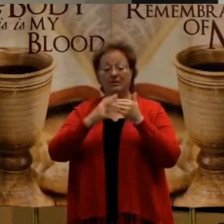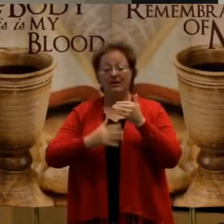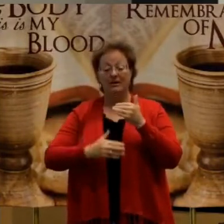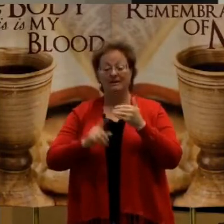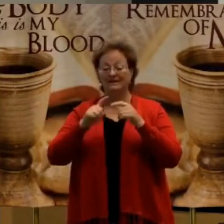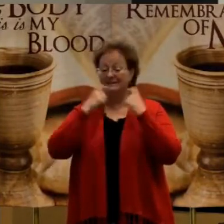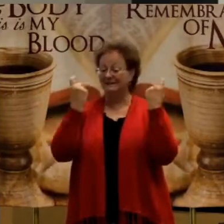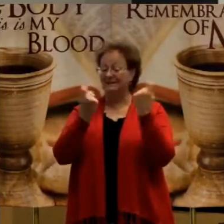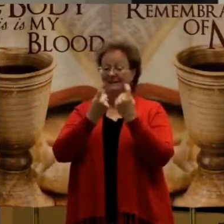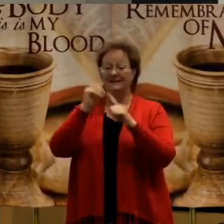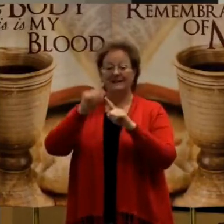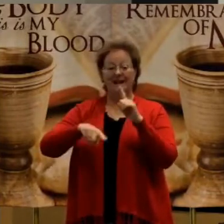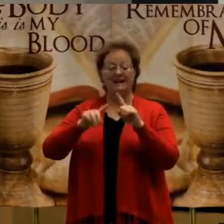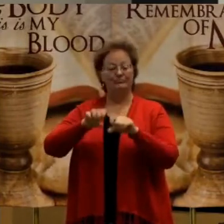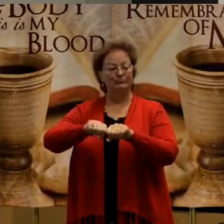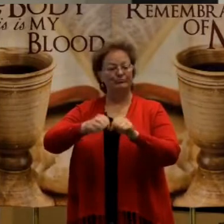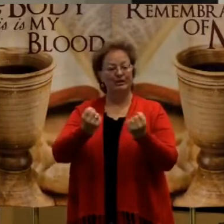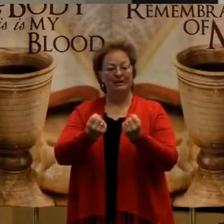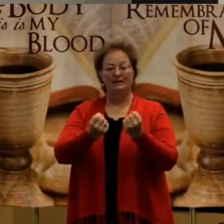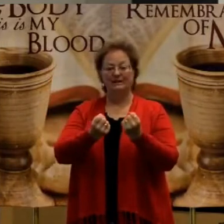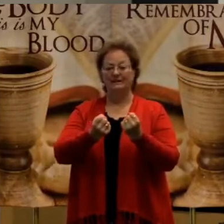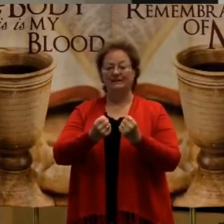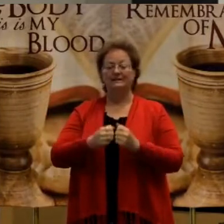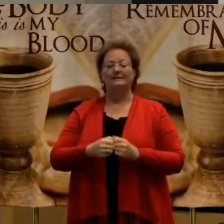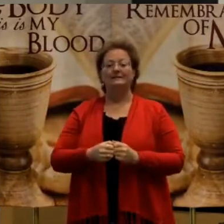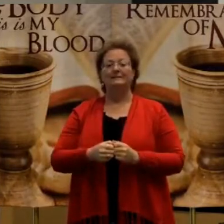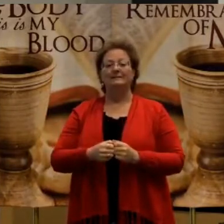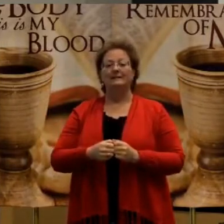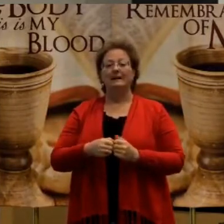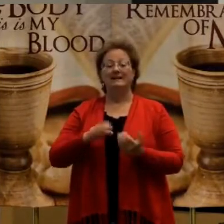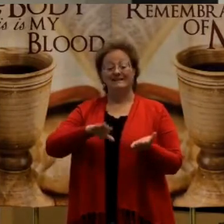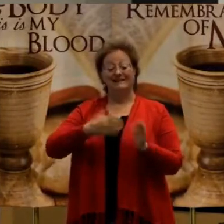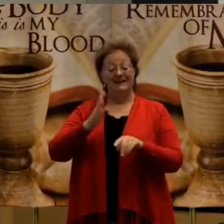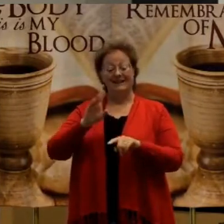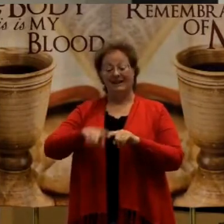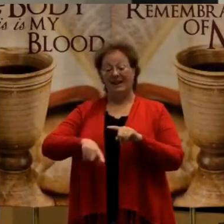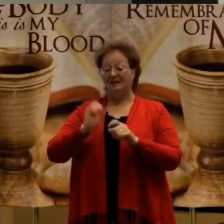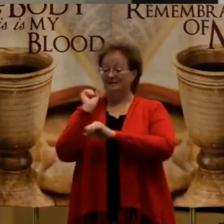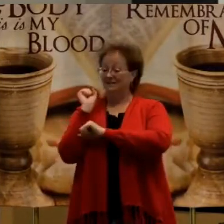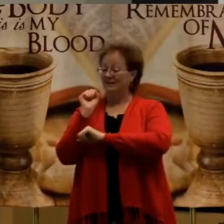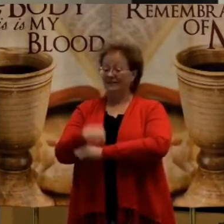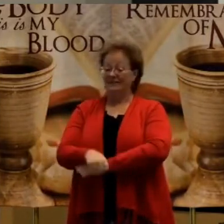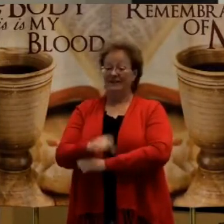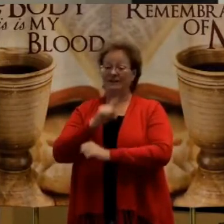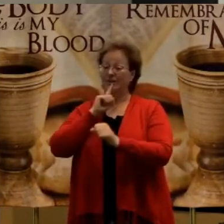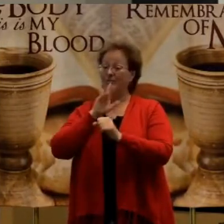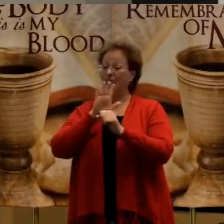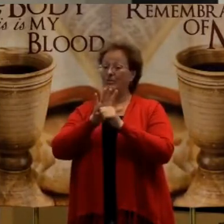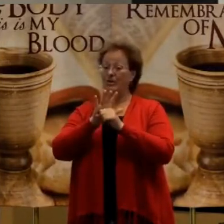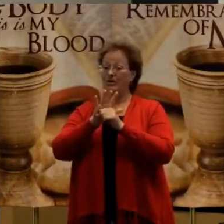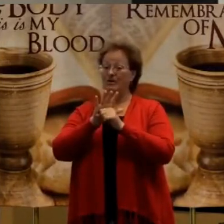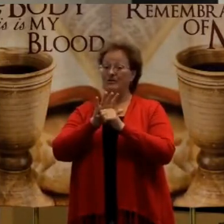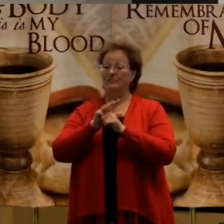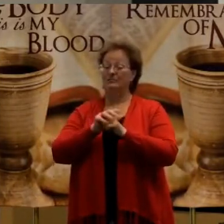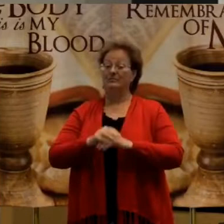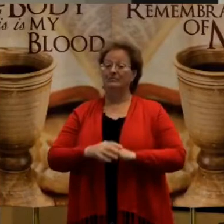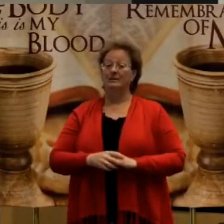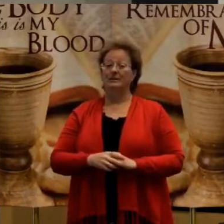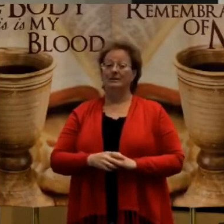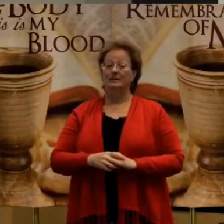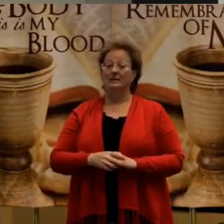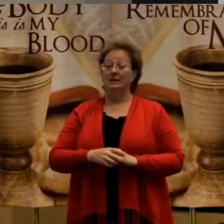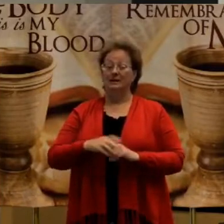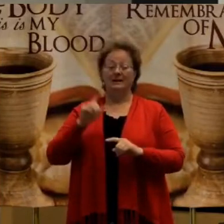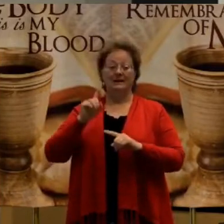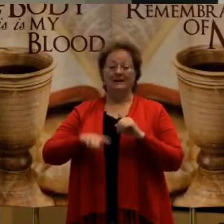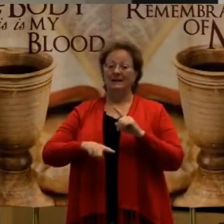covenant. Idolatry can't nullify that covenant. Death can't defeat that covenant. And a huge hole cannot swallow